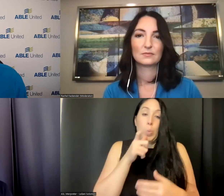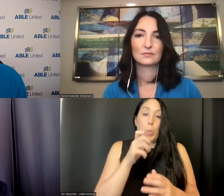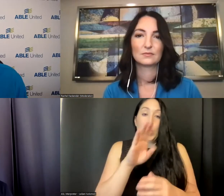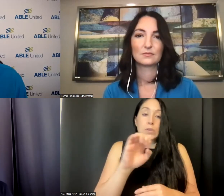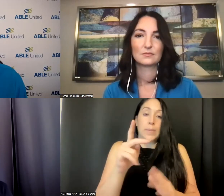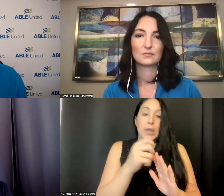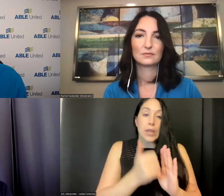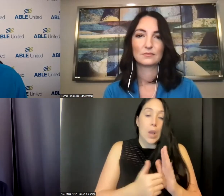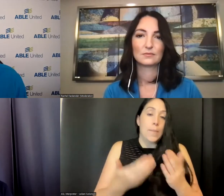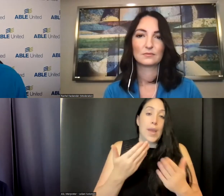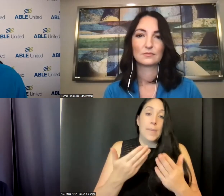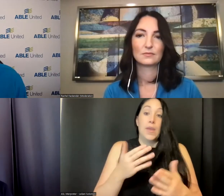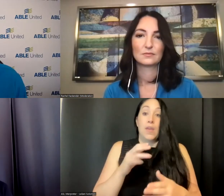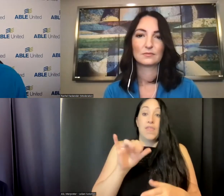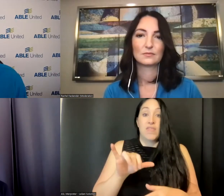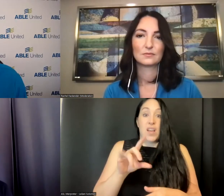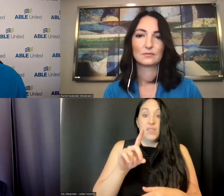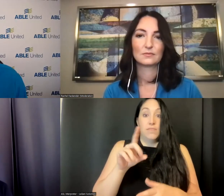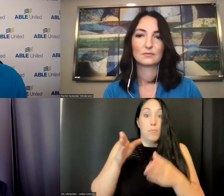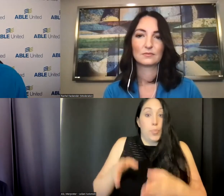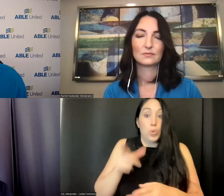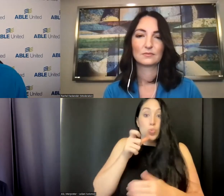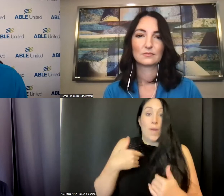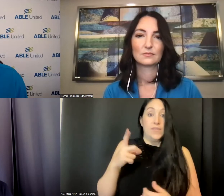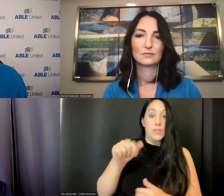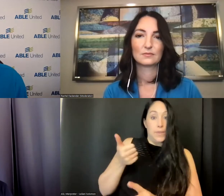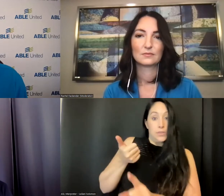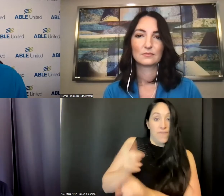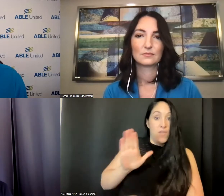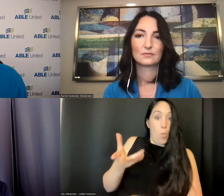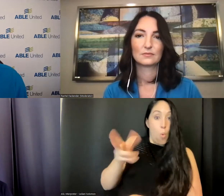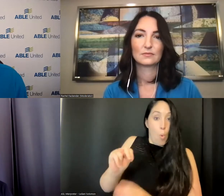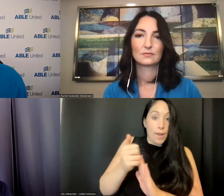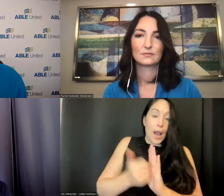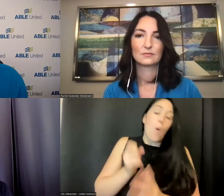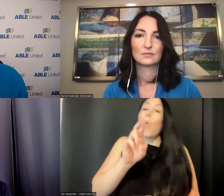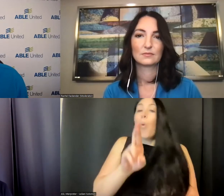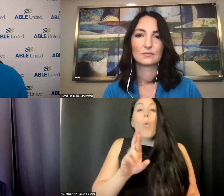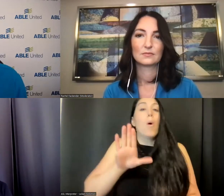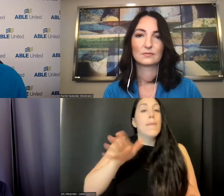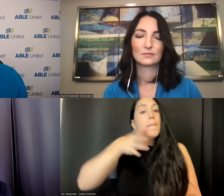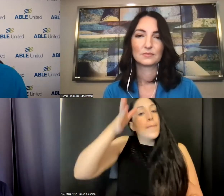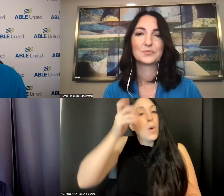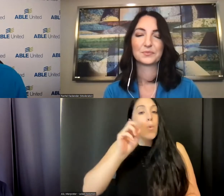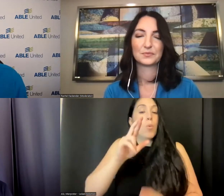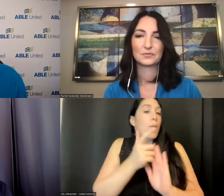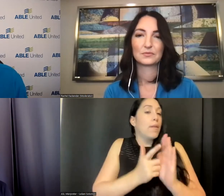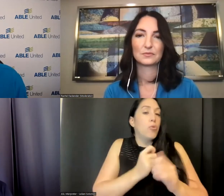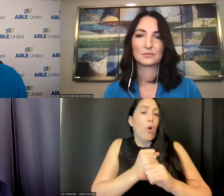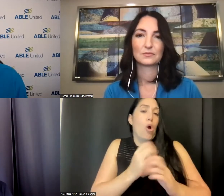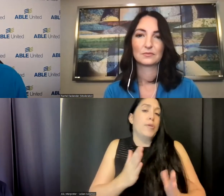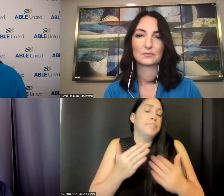that individual's bank account, if they have one. Once that's funded, they can continue to contribute through